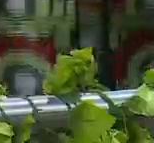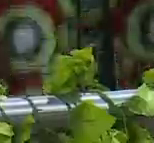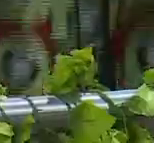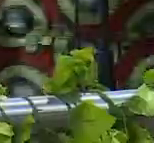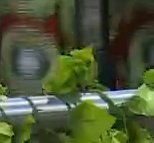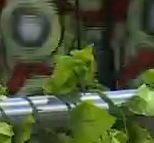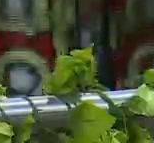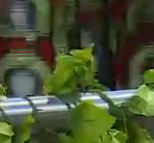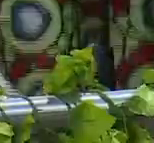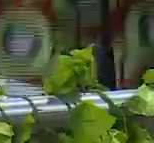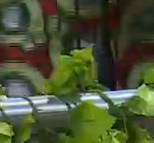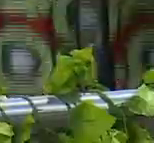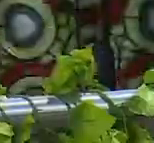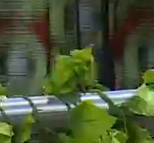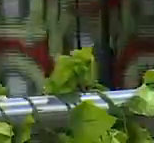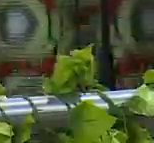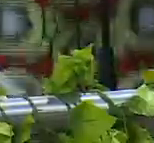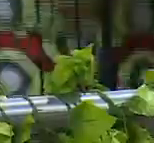no